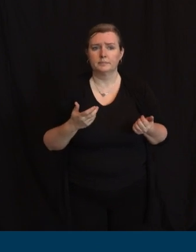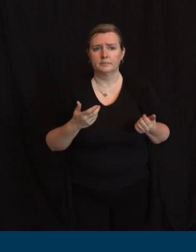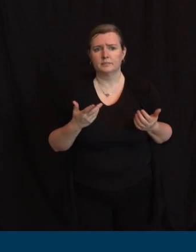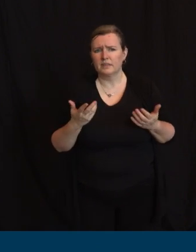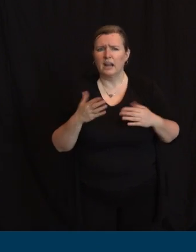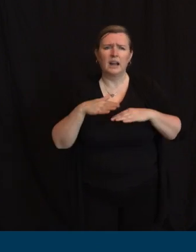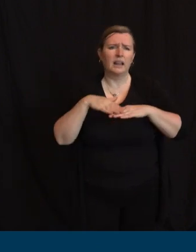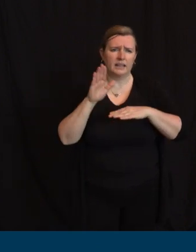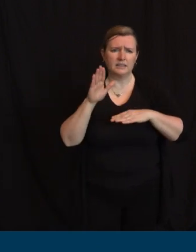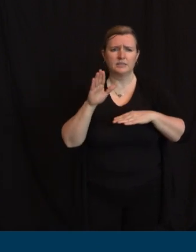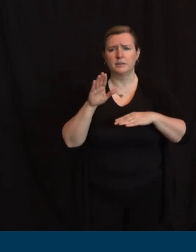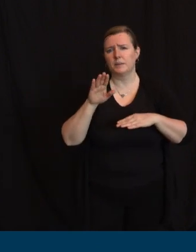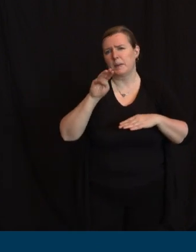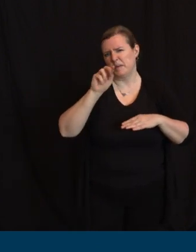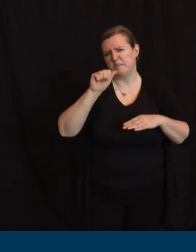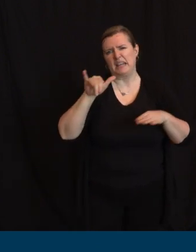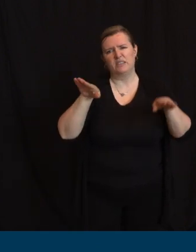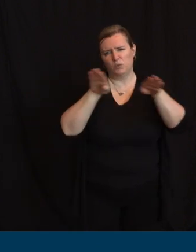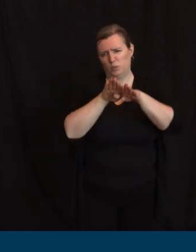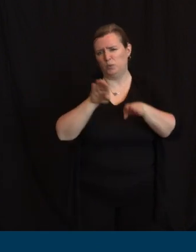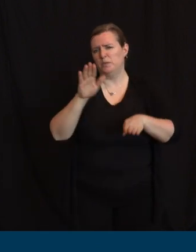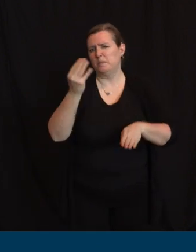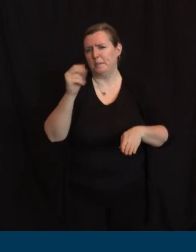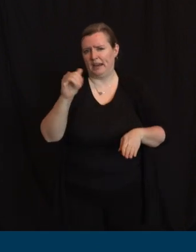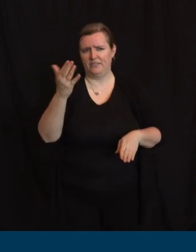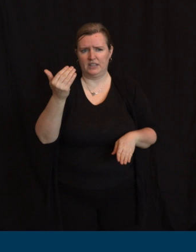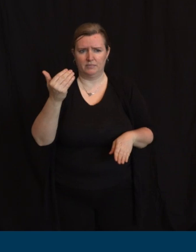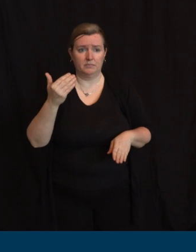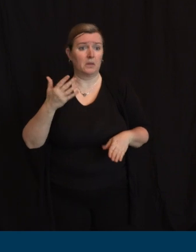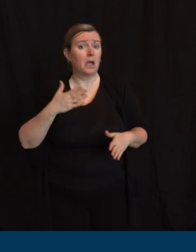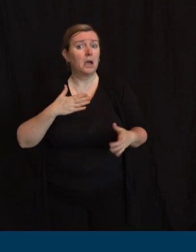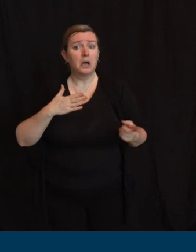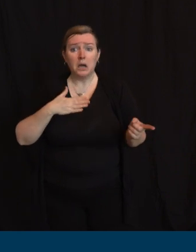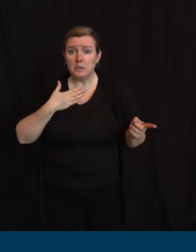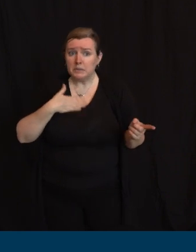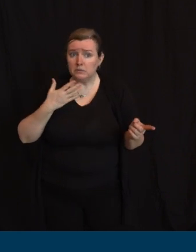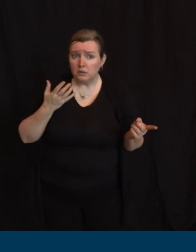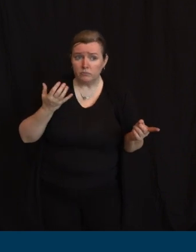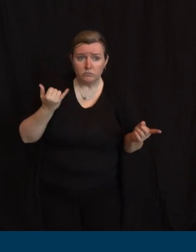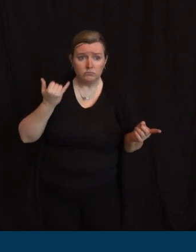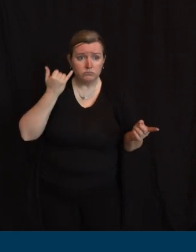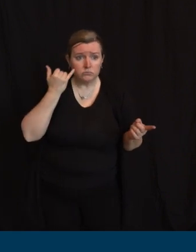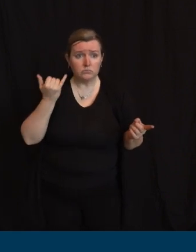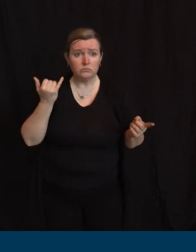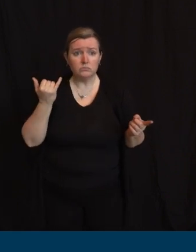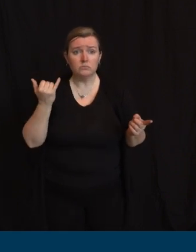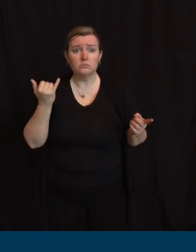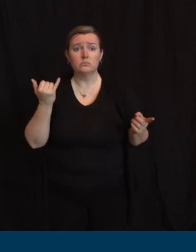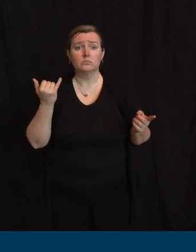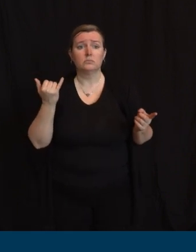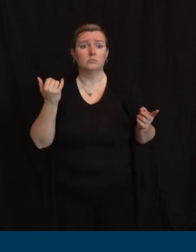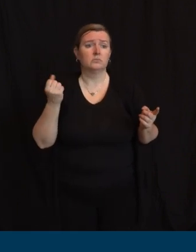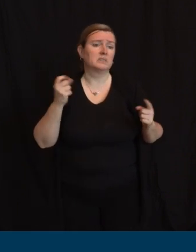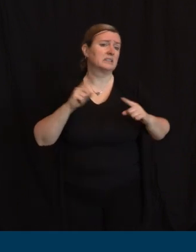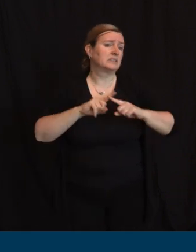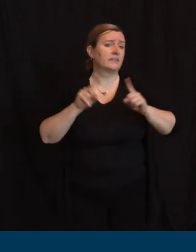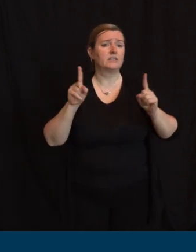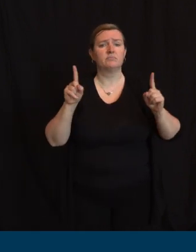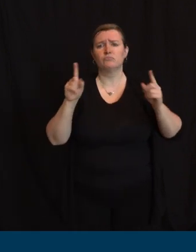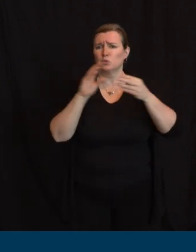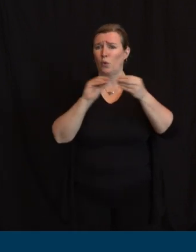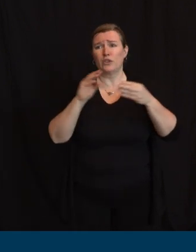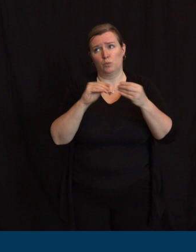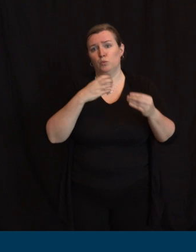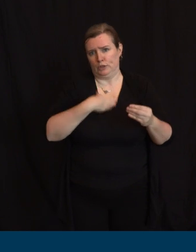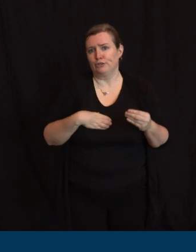New Jersey, maybe America, if not the planet, to be able to have a very different message then. I've gotten a lot of incomings from parents